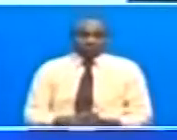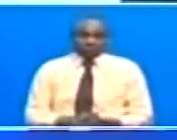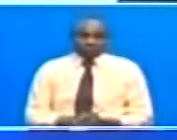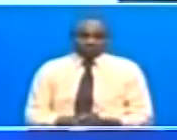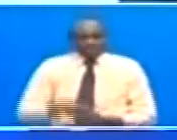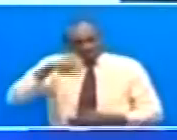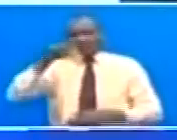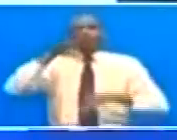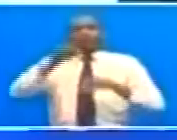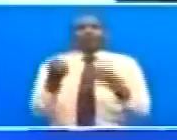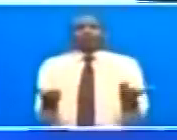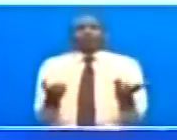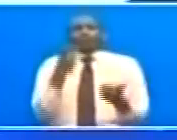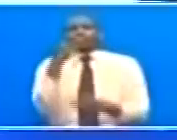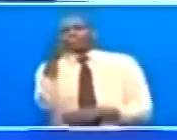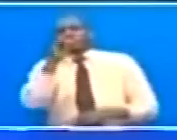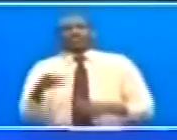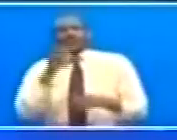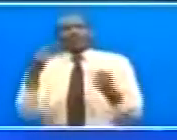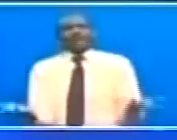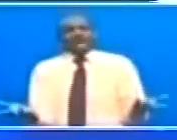16,692. Where did they get a figure of